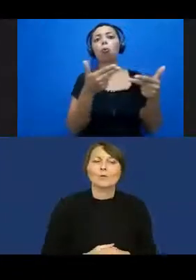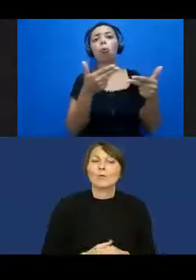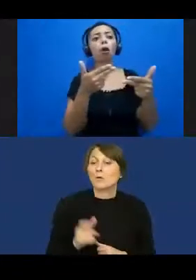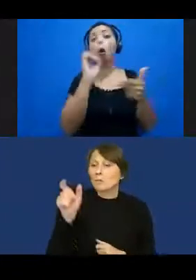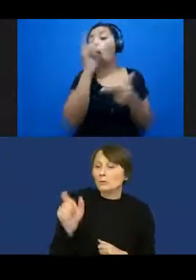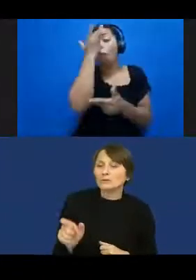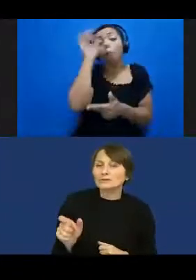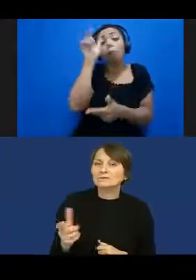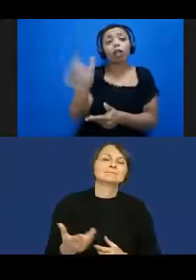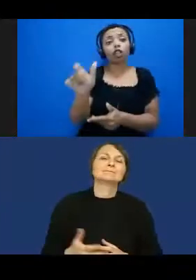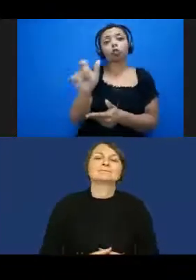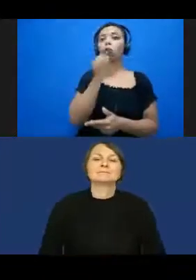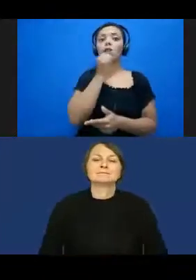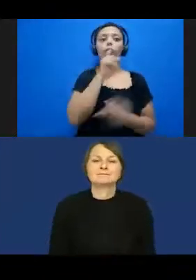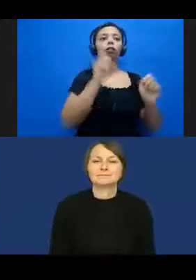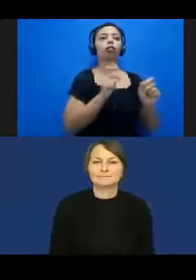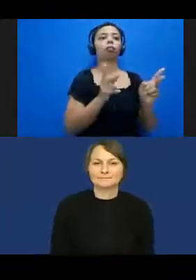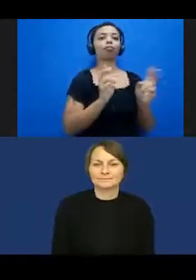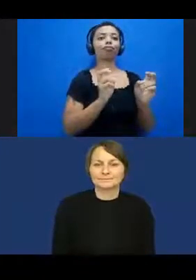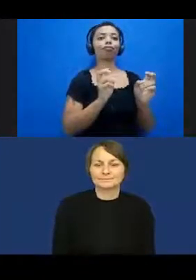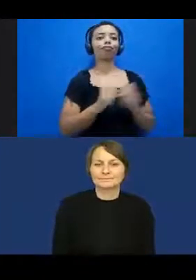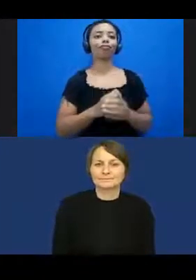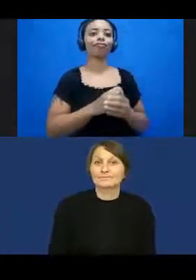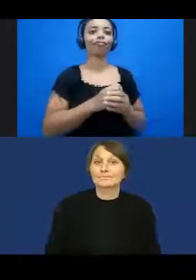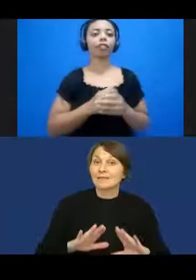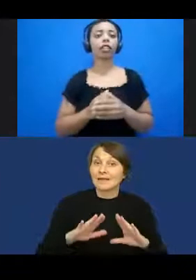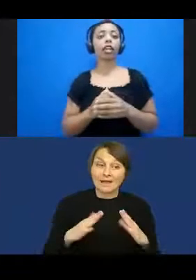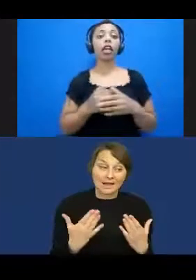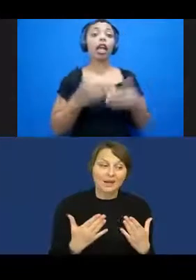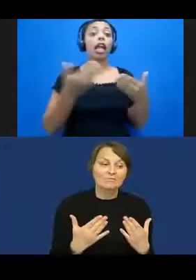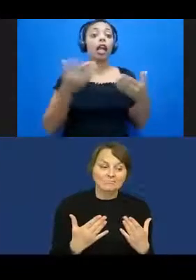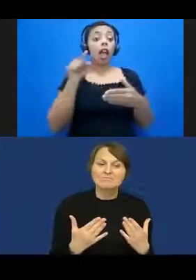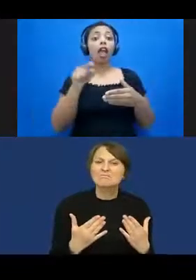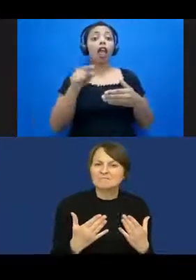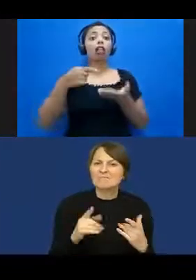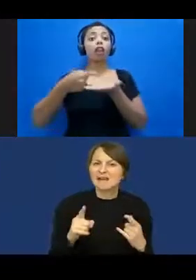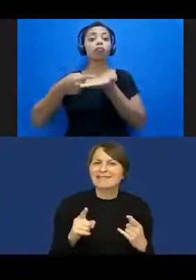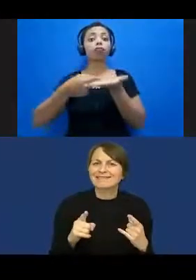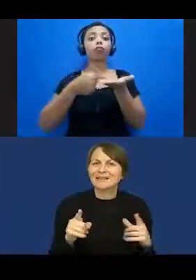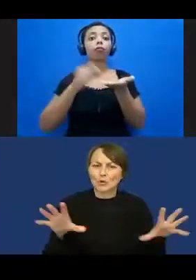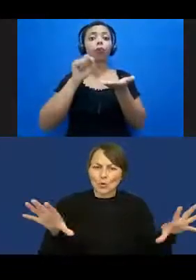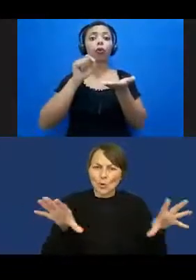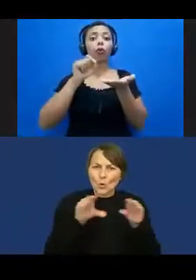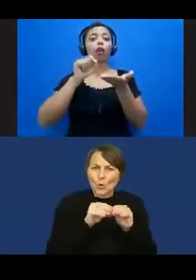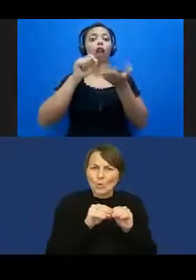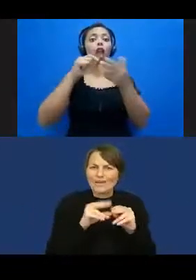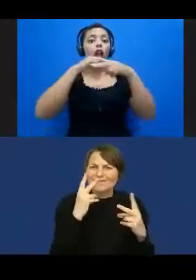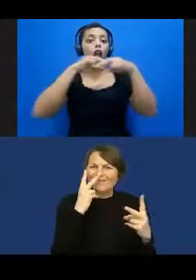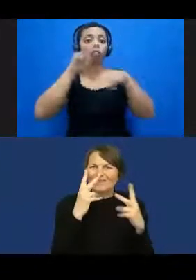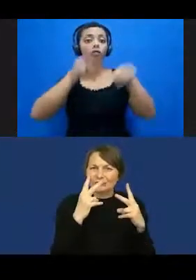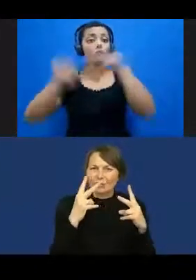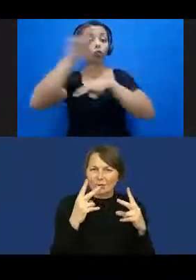for example. And the idea is it uses a combination of visual analysis, recognize objects,